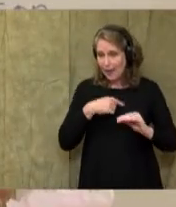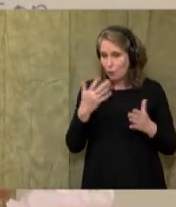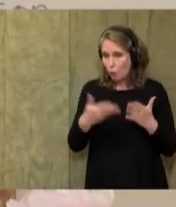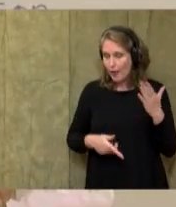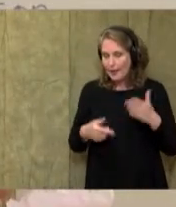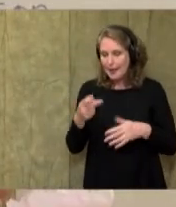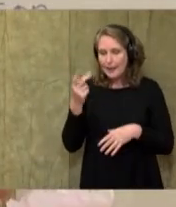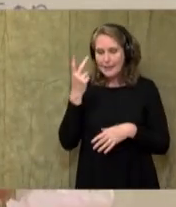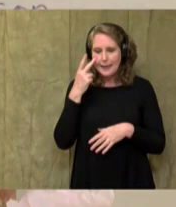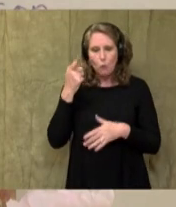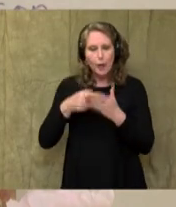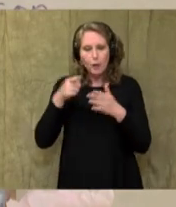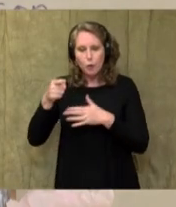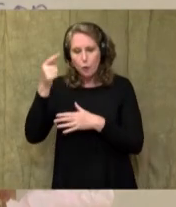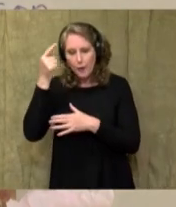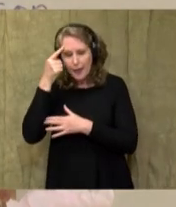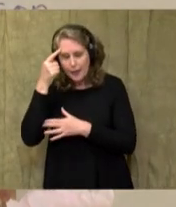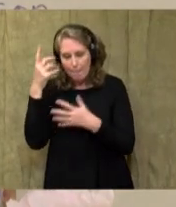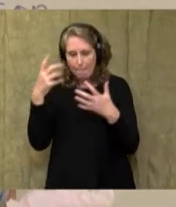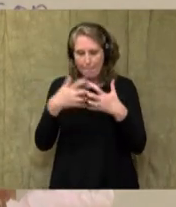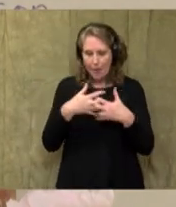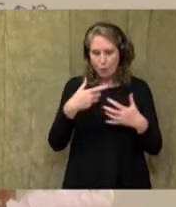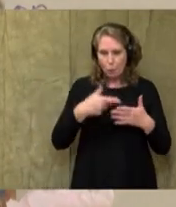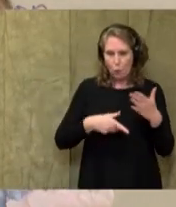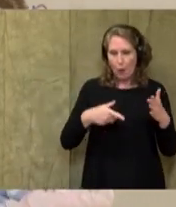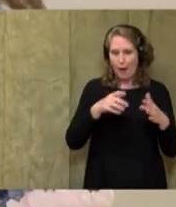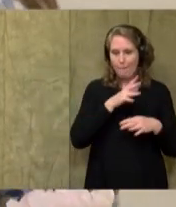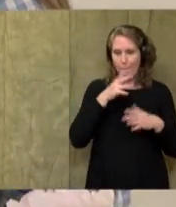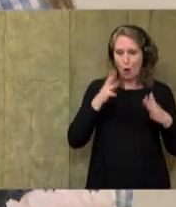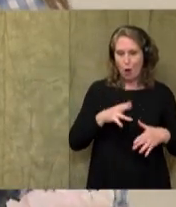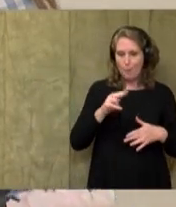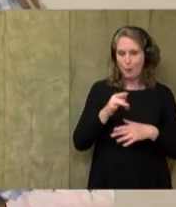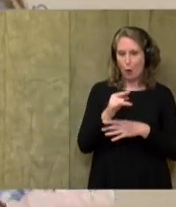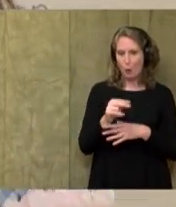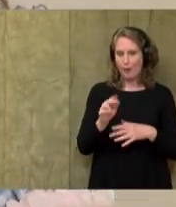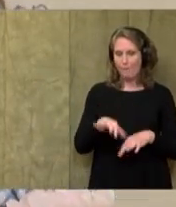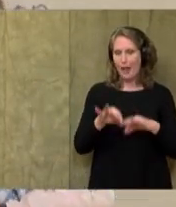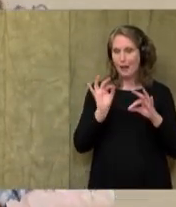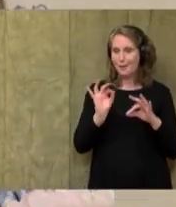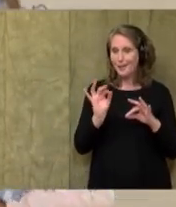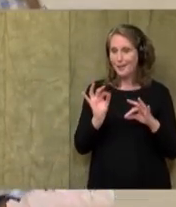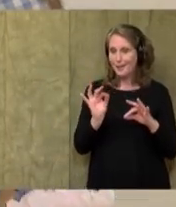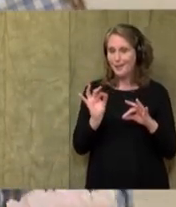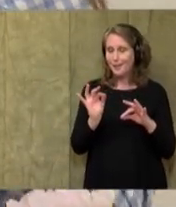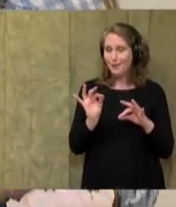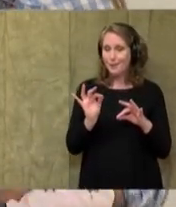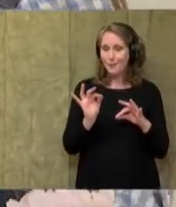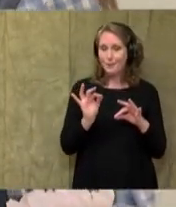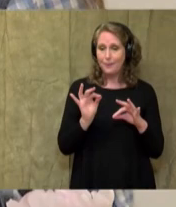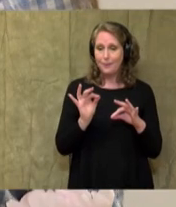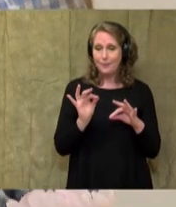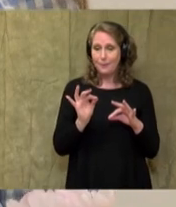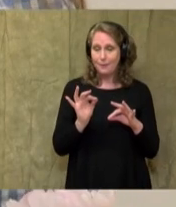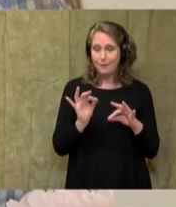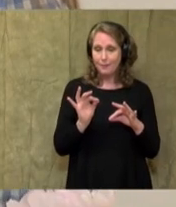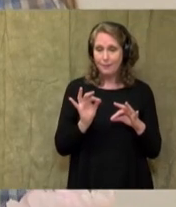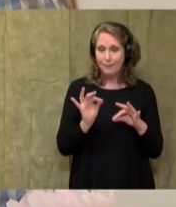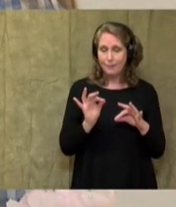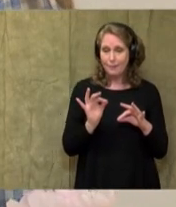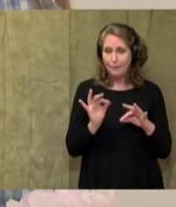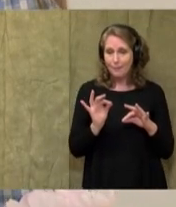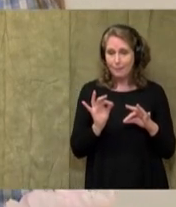thinking matches with what Farmer Nolan has here. Do not